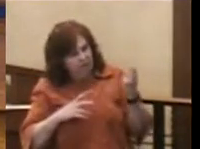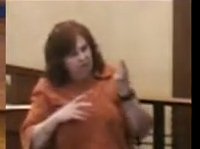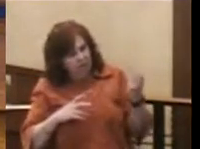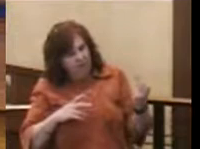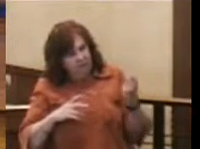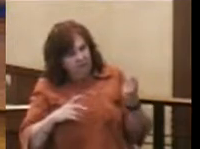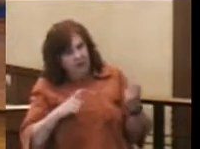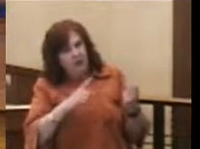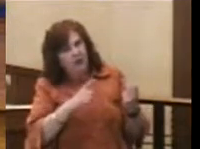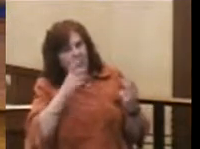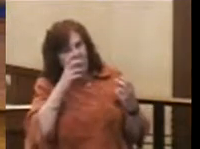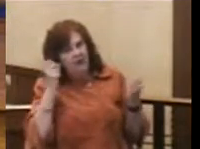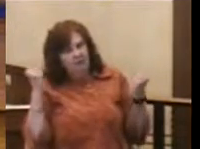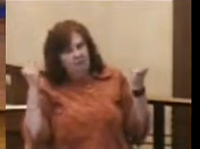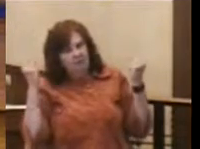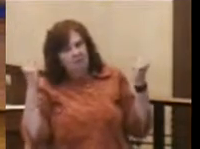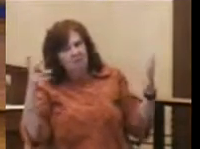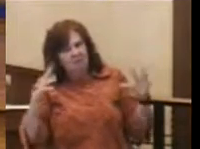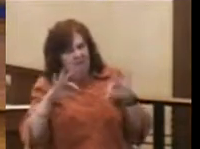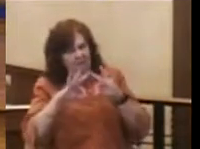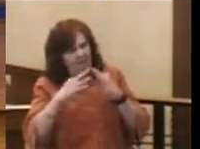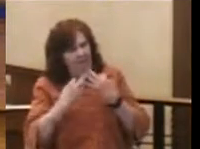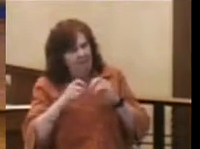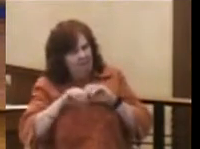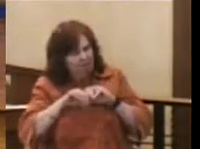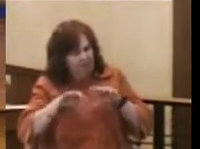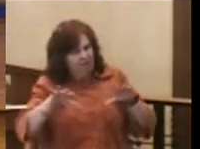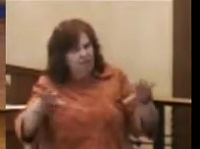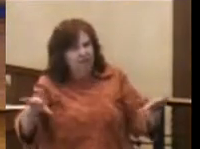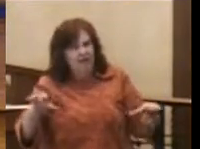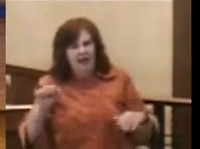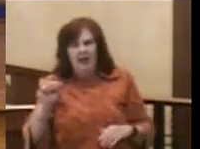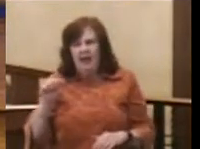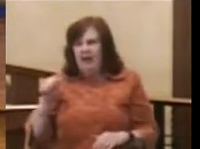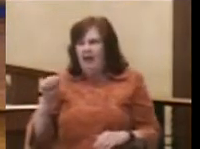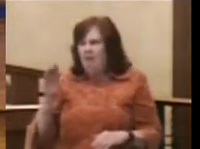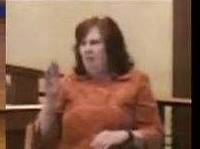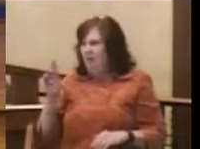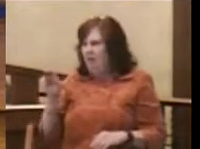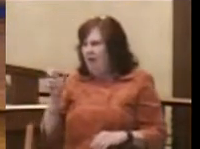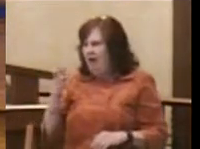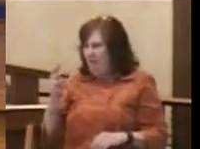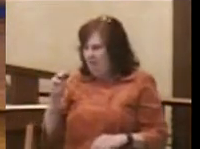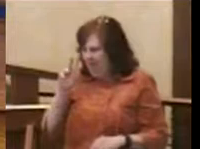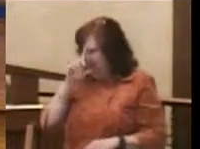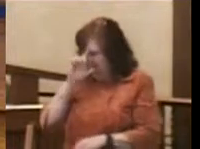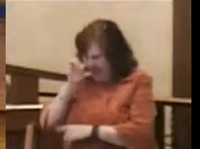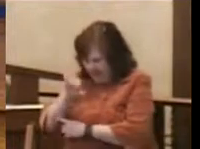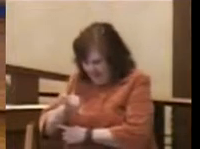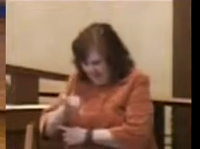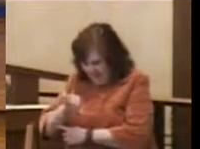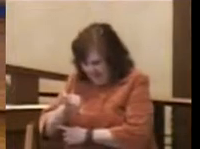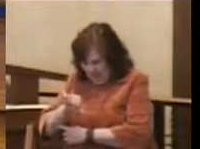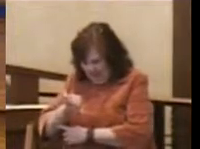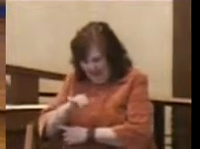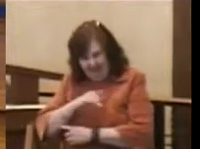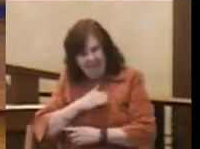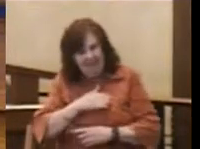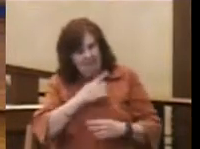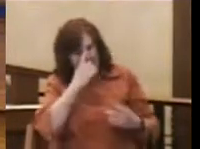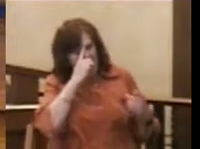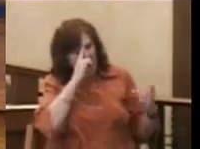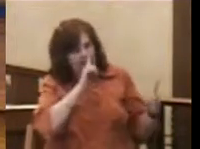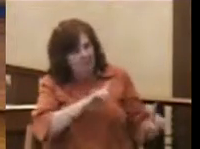you exceedingly numerous. Then Abram fell on his face, and God said to him, As for me, this is my covenant with